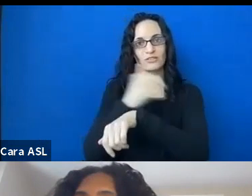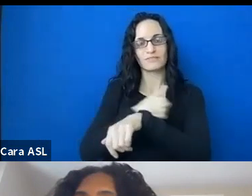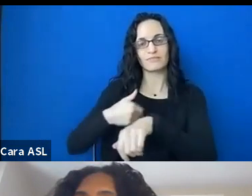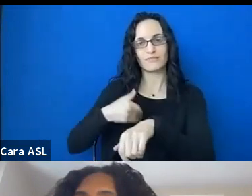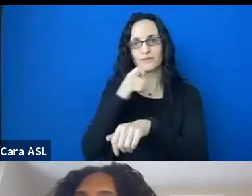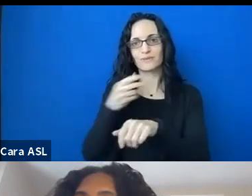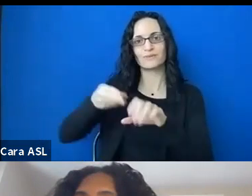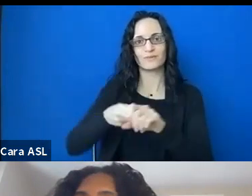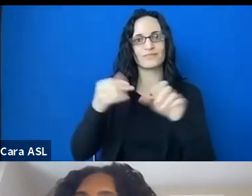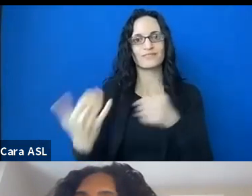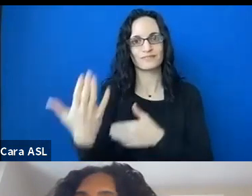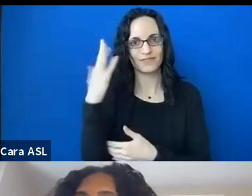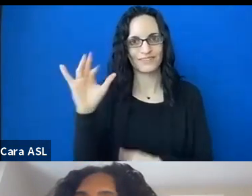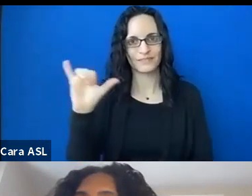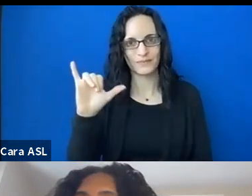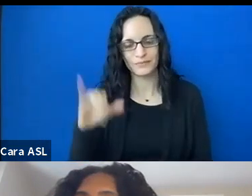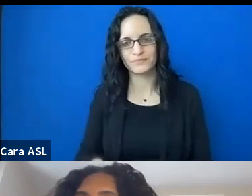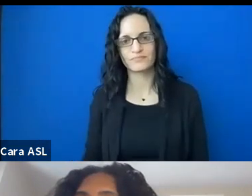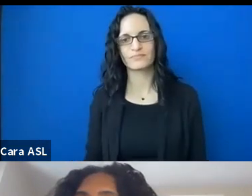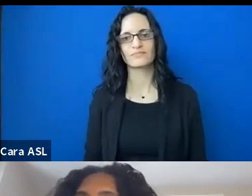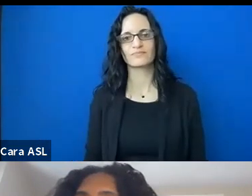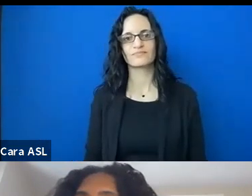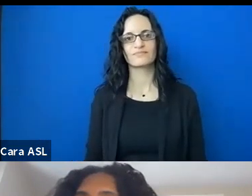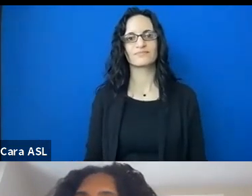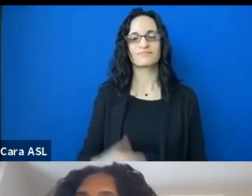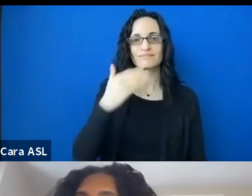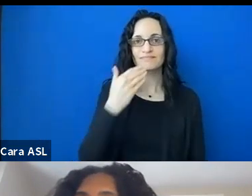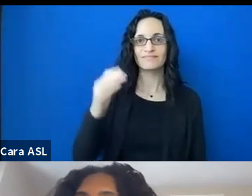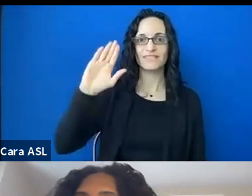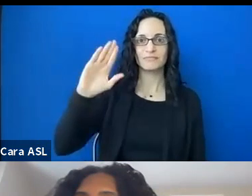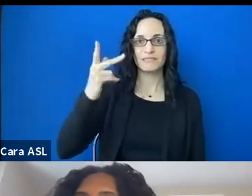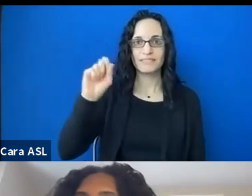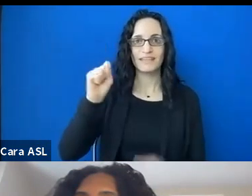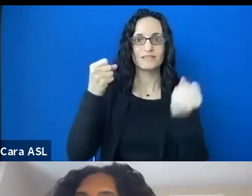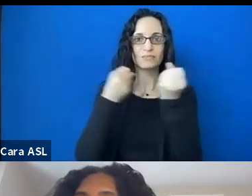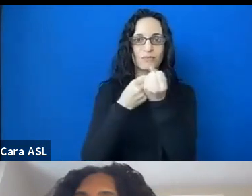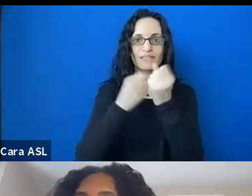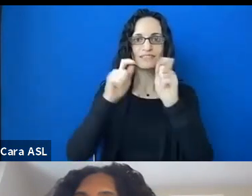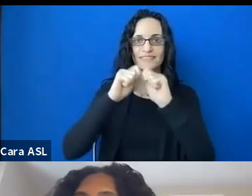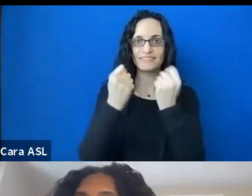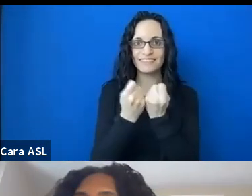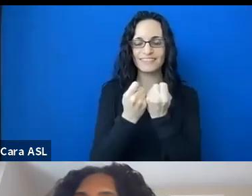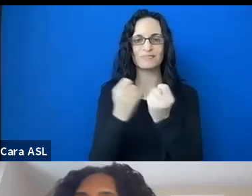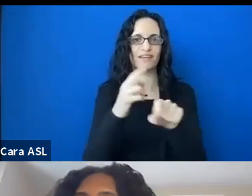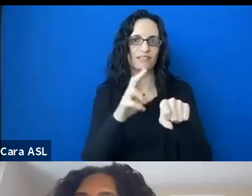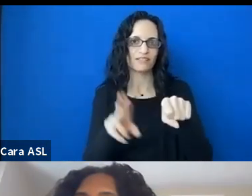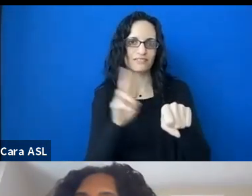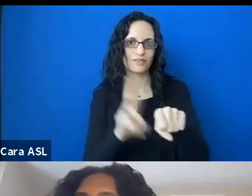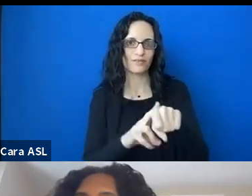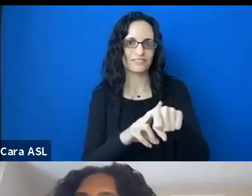to join us this morning, and BPS support team, and of course,